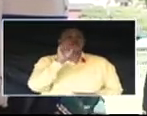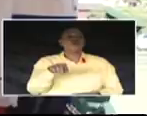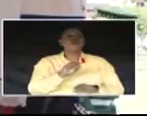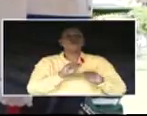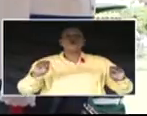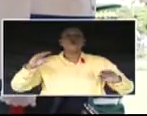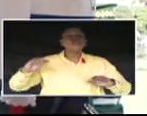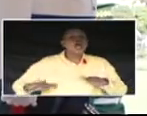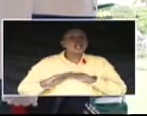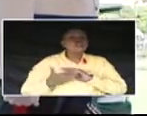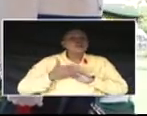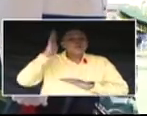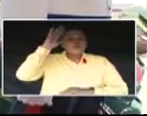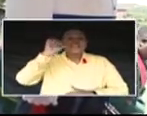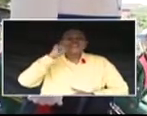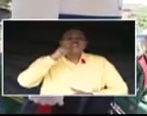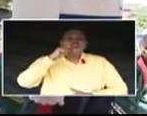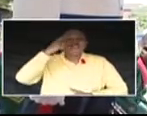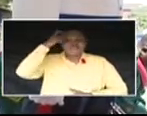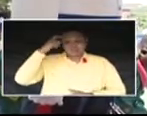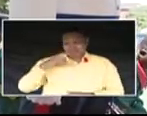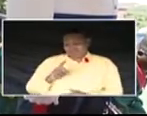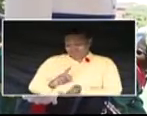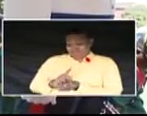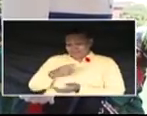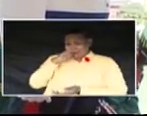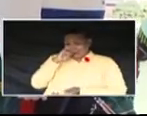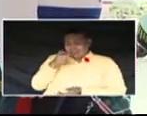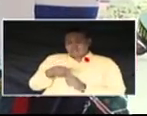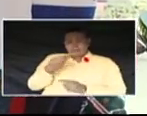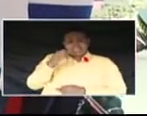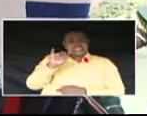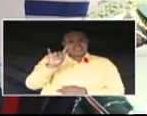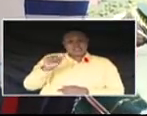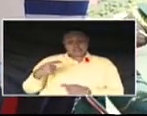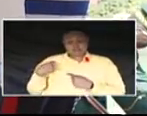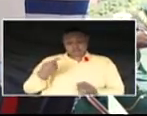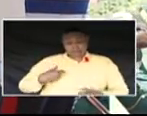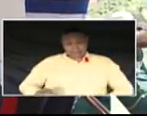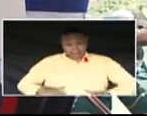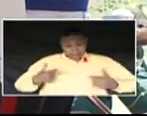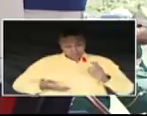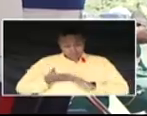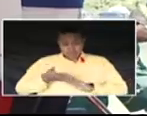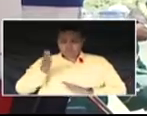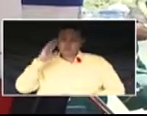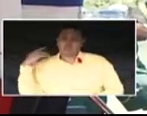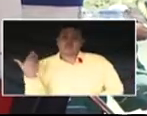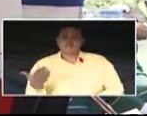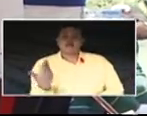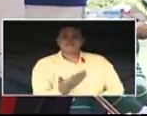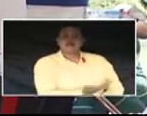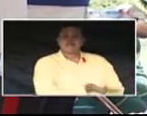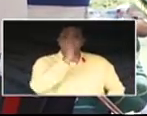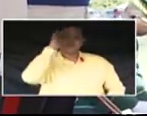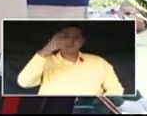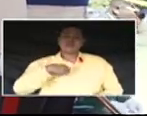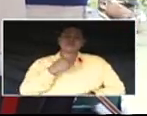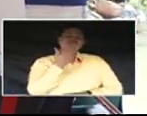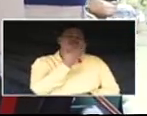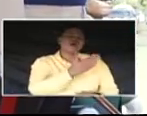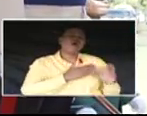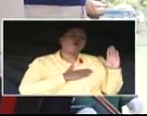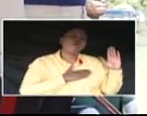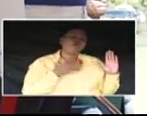child in Jamaica will suffer from pediatric and perinatal HIV/AIDS as long as she's around. And we thank her so much for that kind of